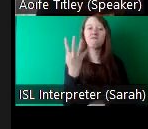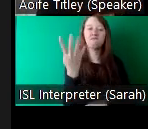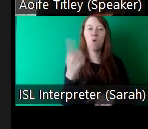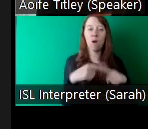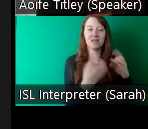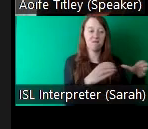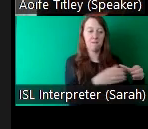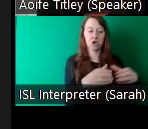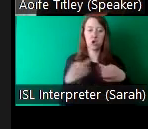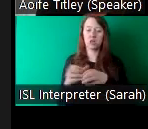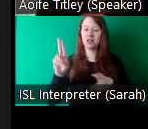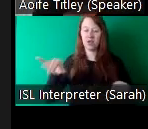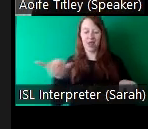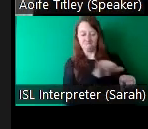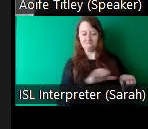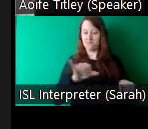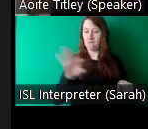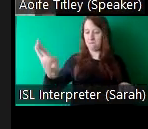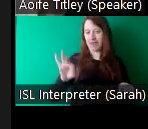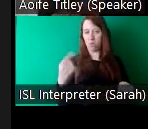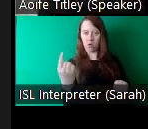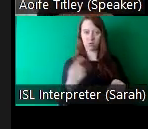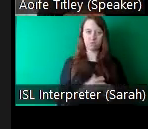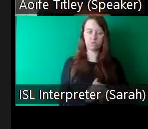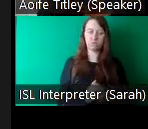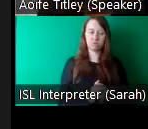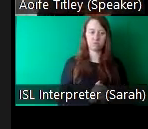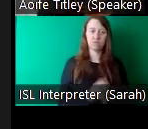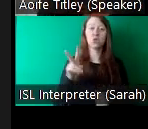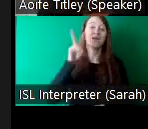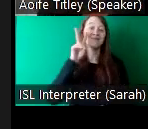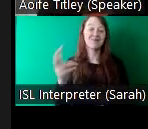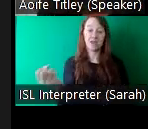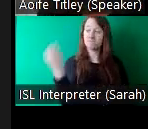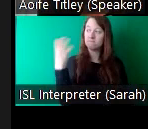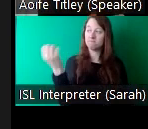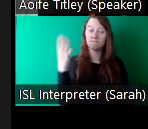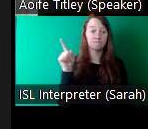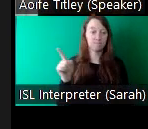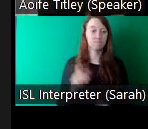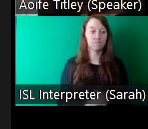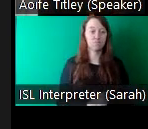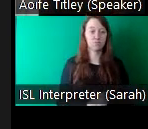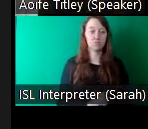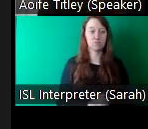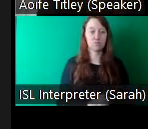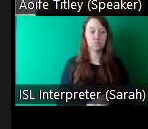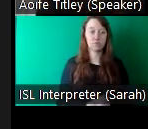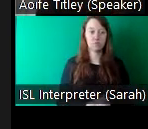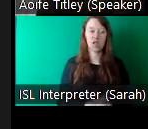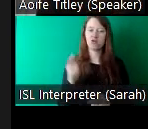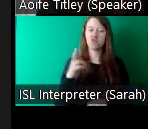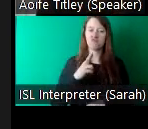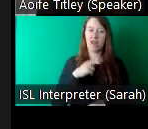choose from. So you can see there, I suppose, we'll be looking at a lot of what I would call in some ways very